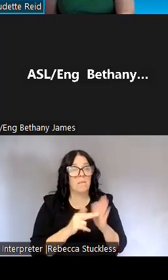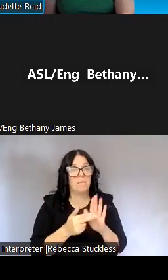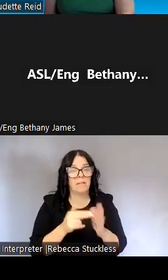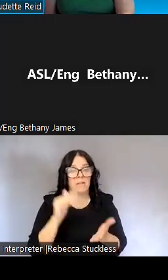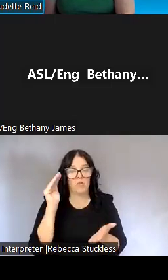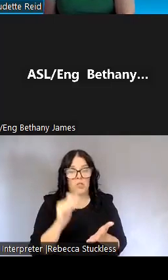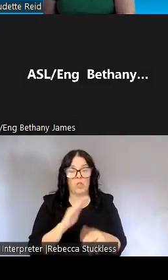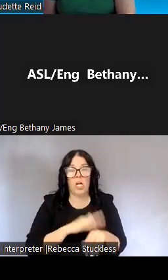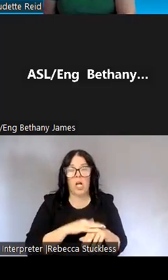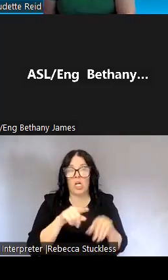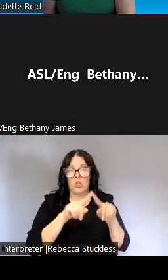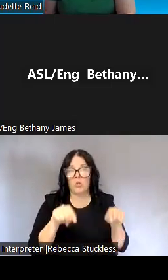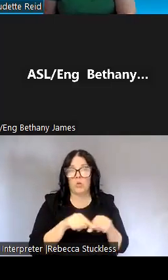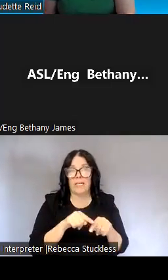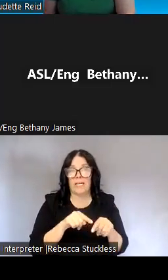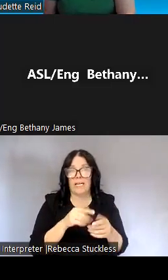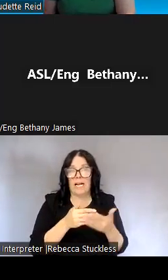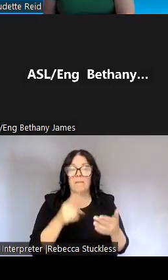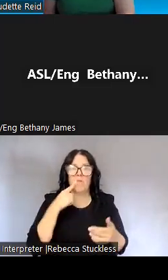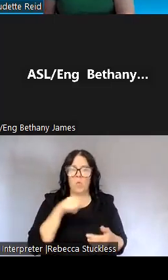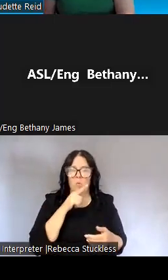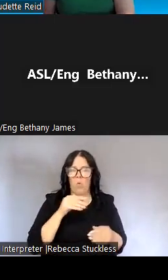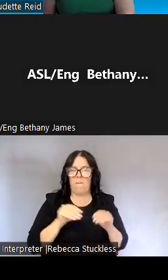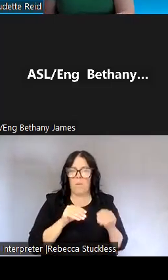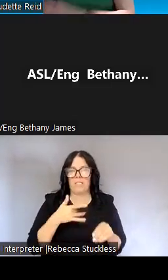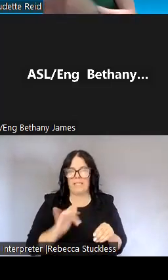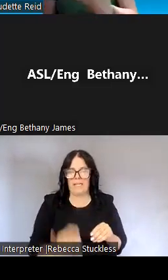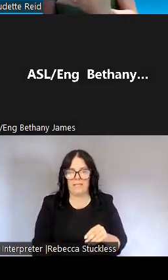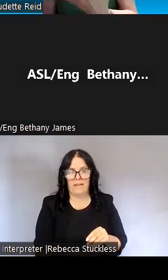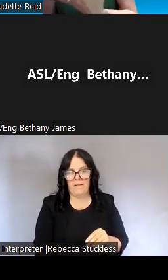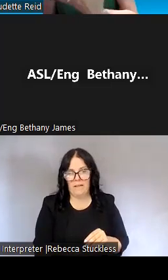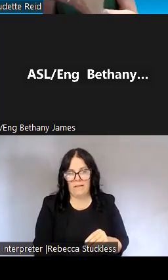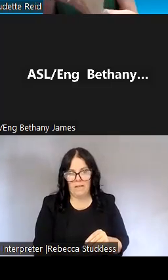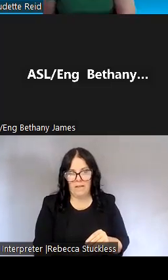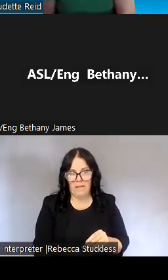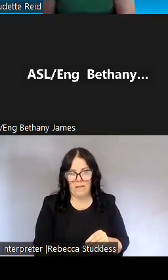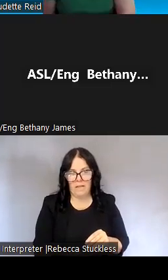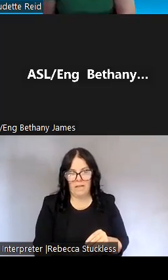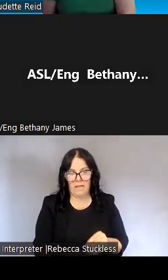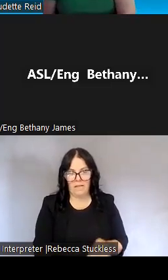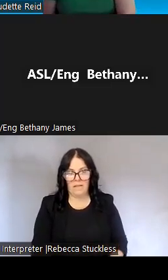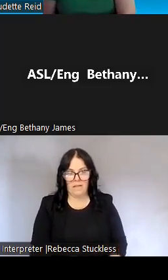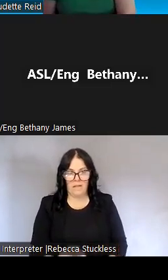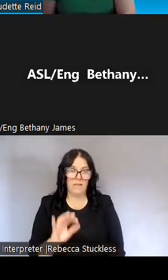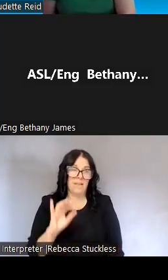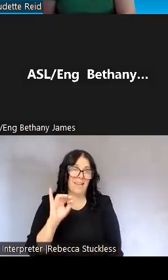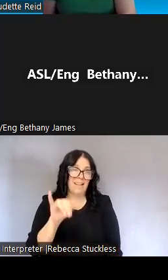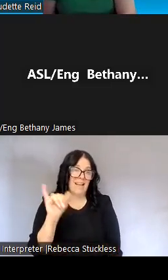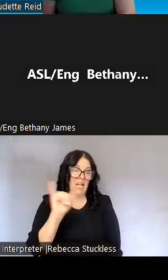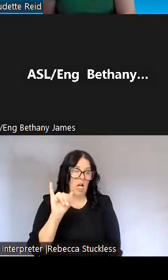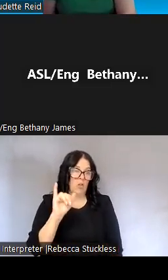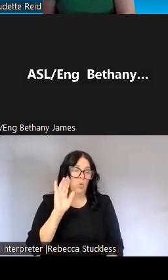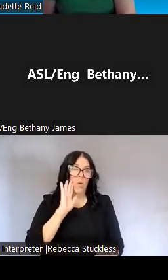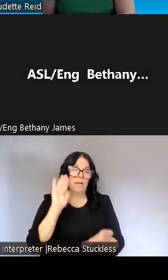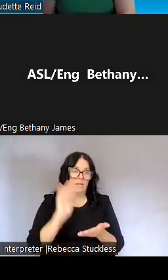elements for those who are motion sensitive. And it also it lessens a strain on the eyes trying